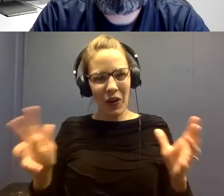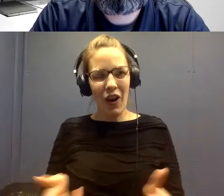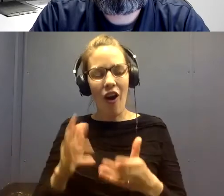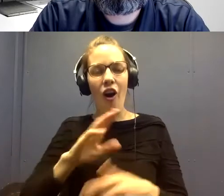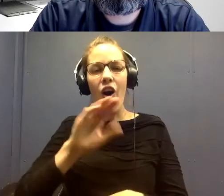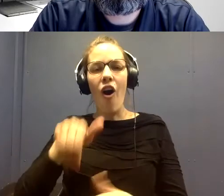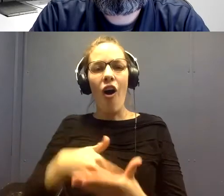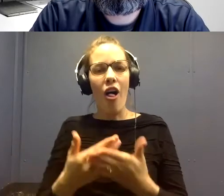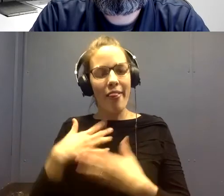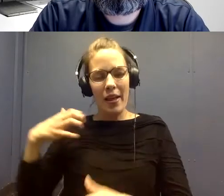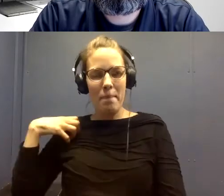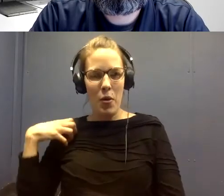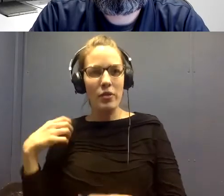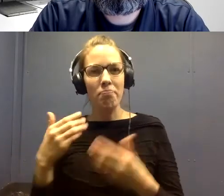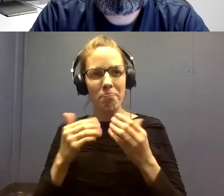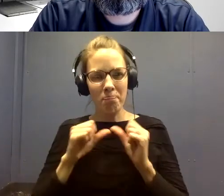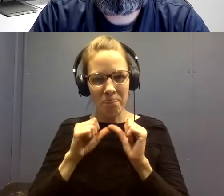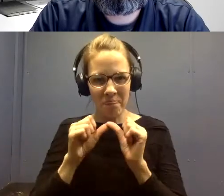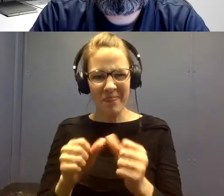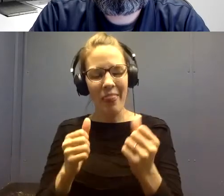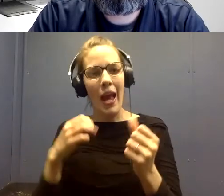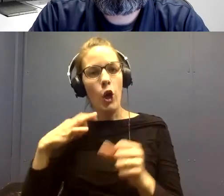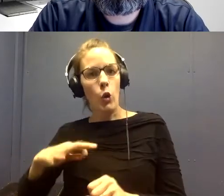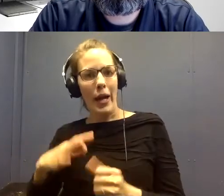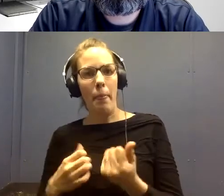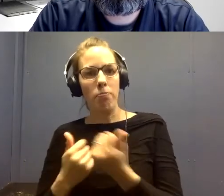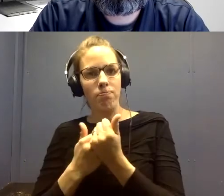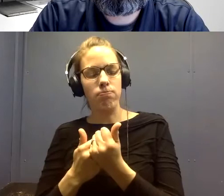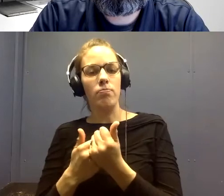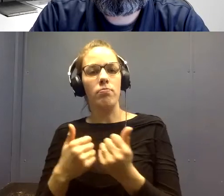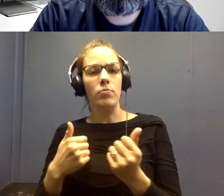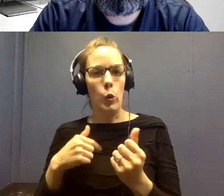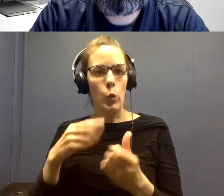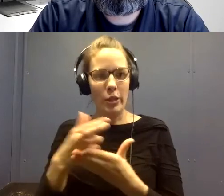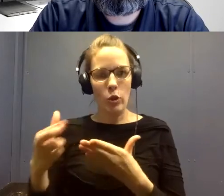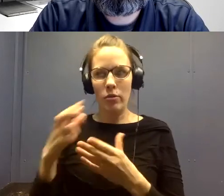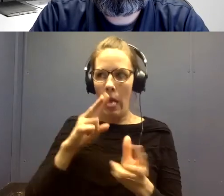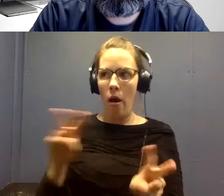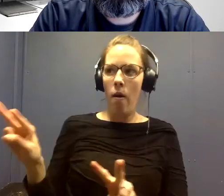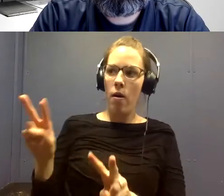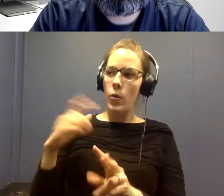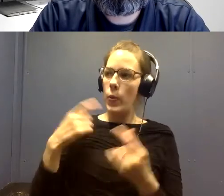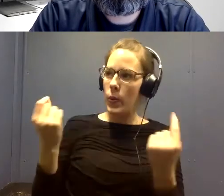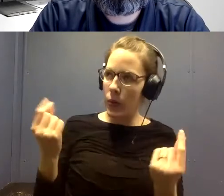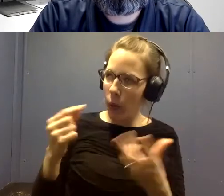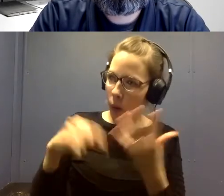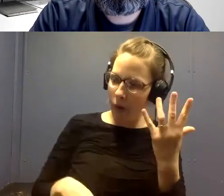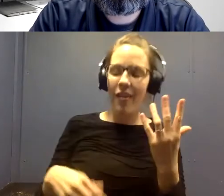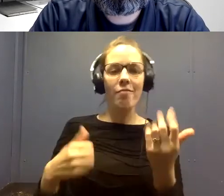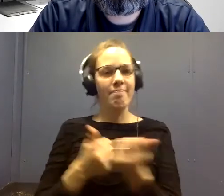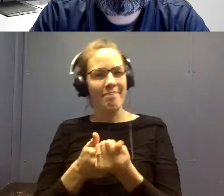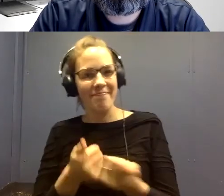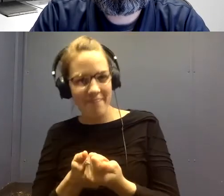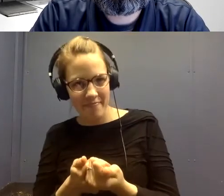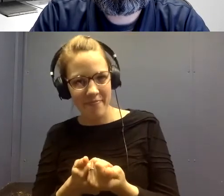to continue to be that credible resource that their employees look to for information on what to do. And I know that